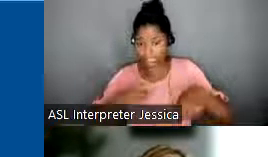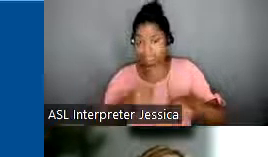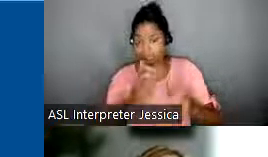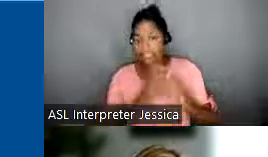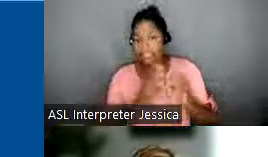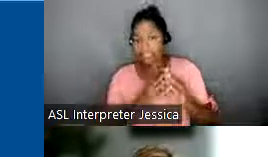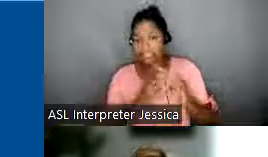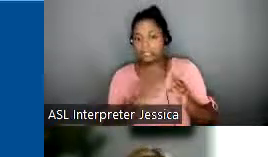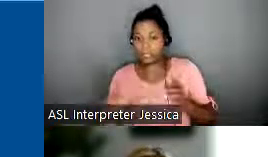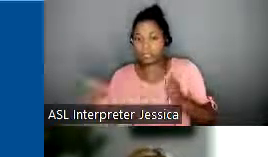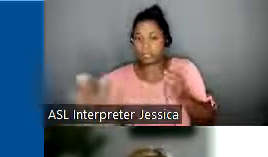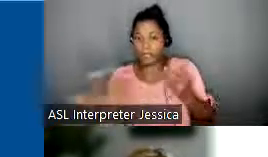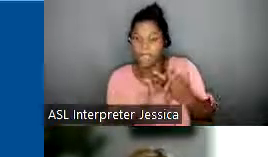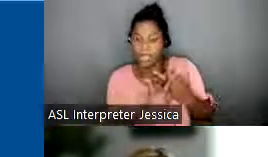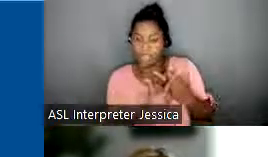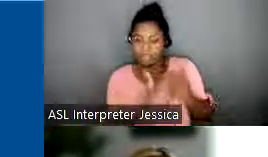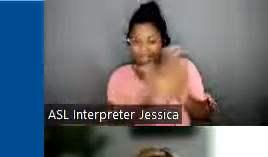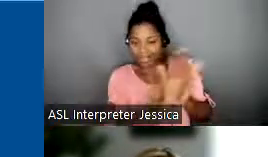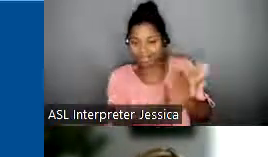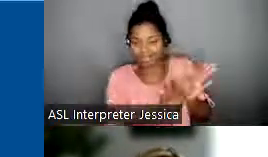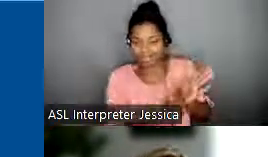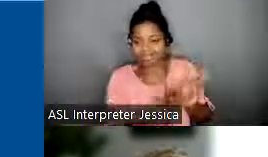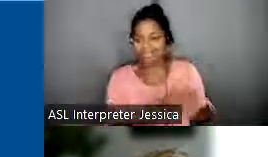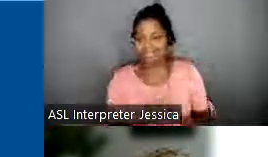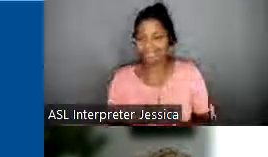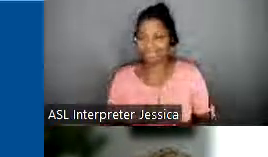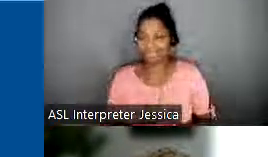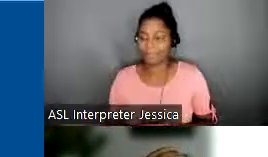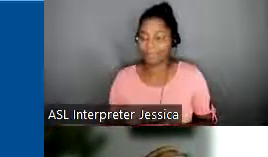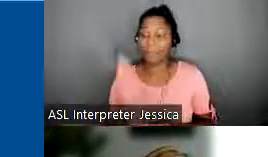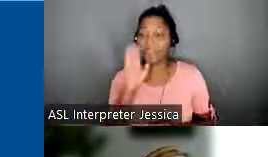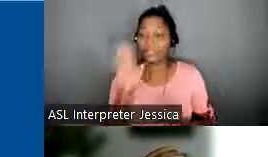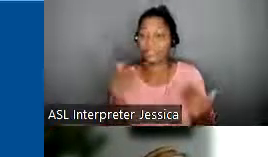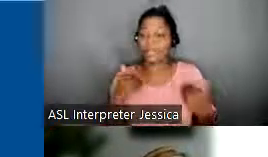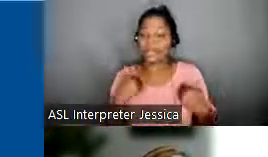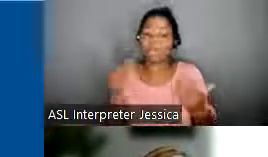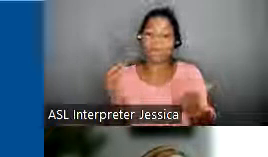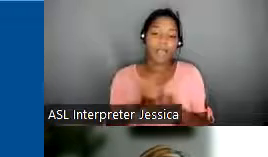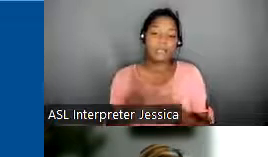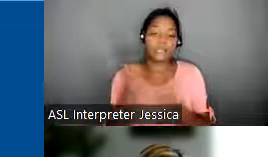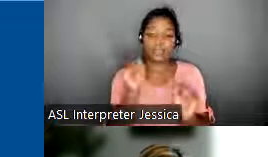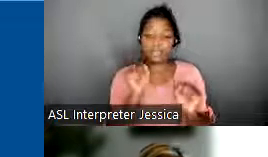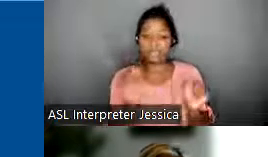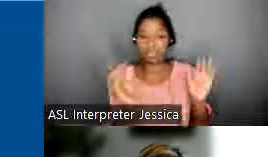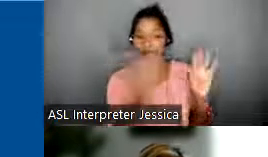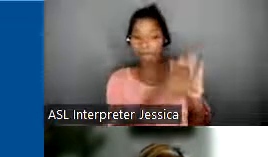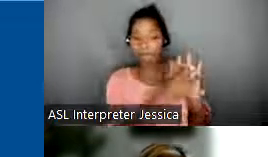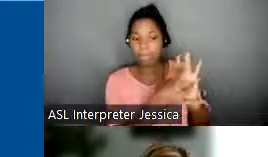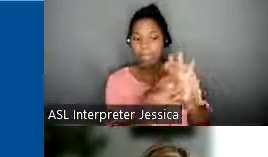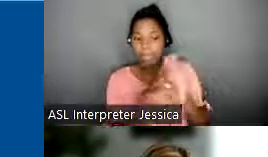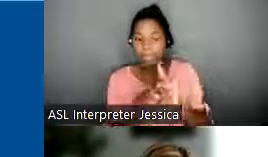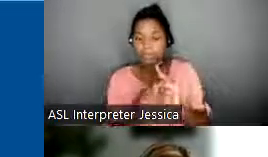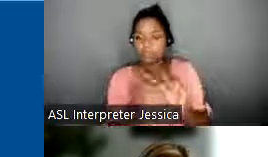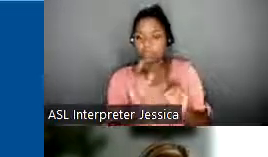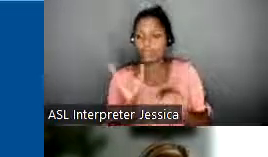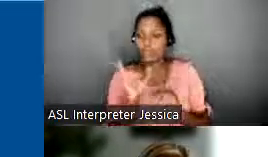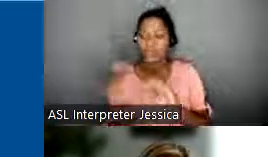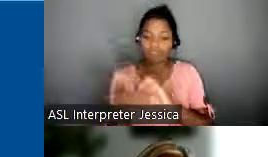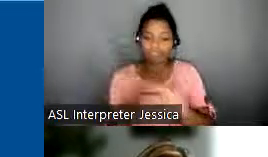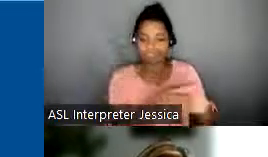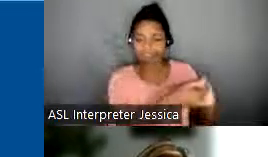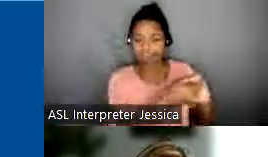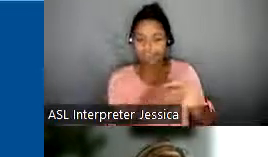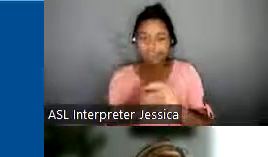that list. So you will have opportunities to connect to and gain support from a collaborative network via